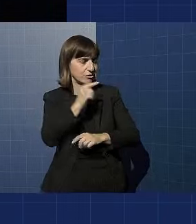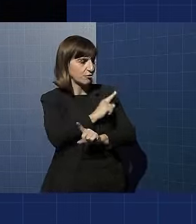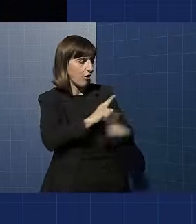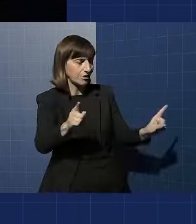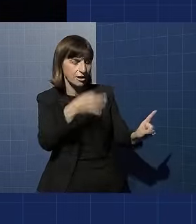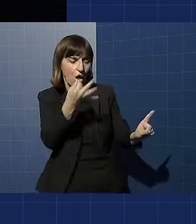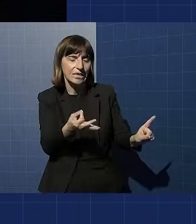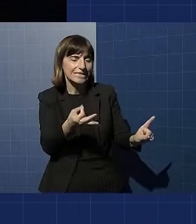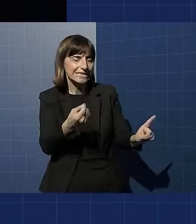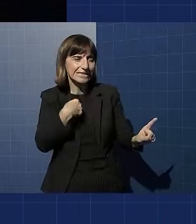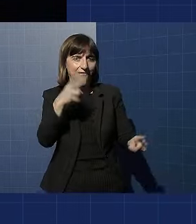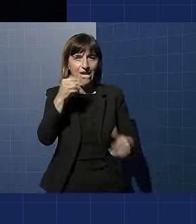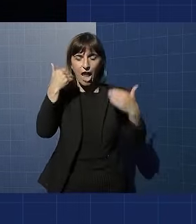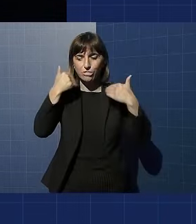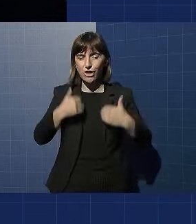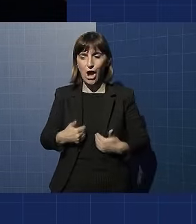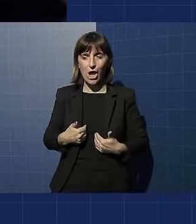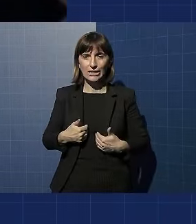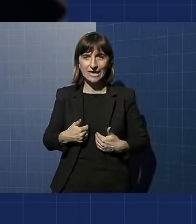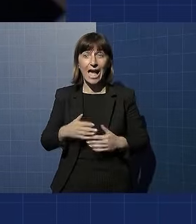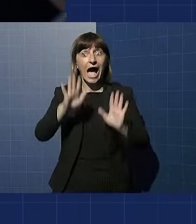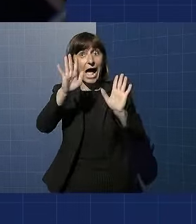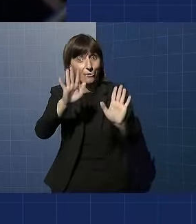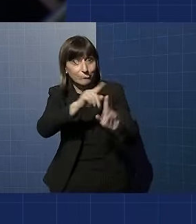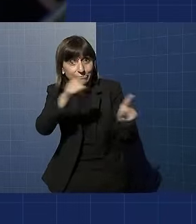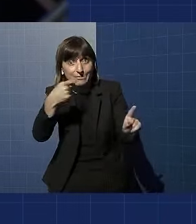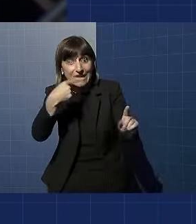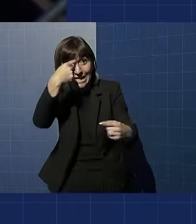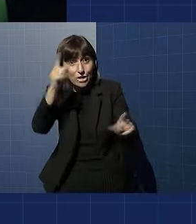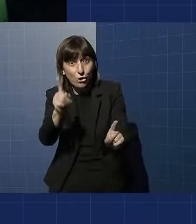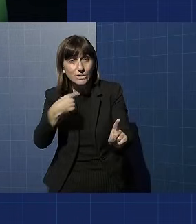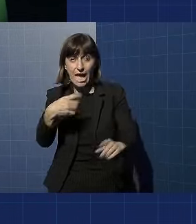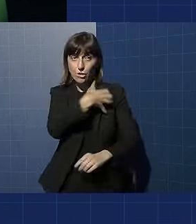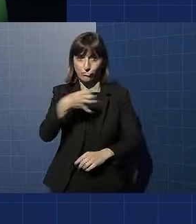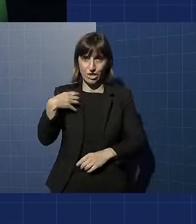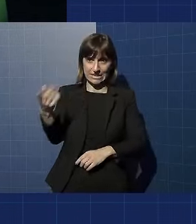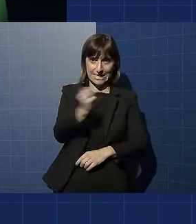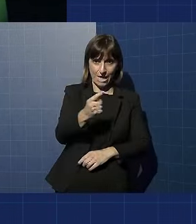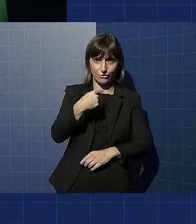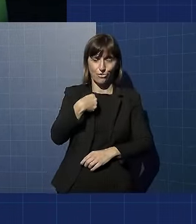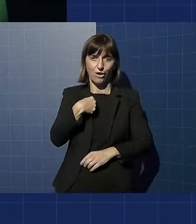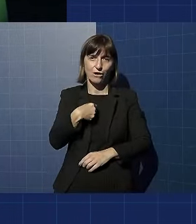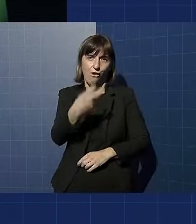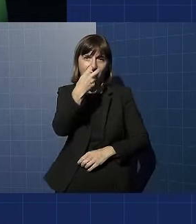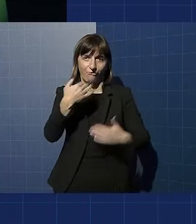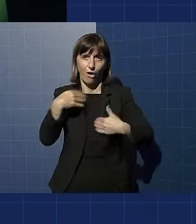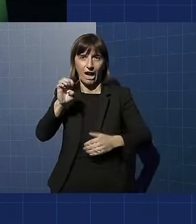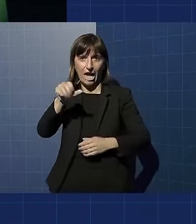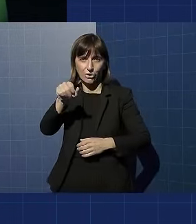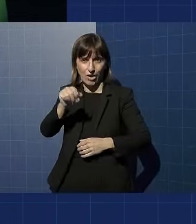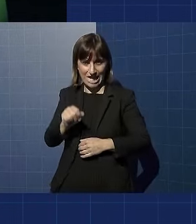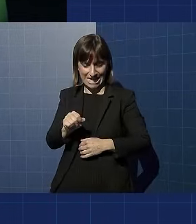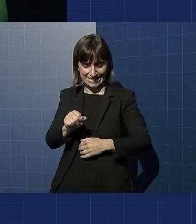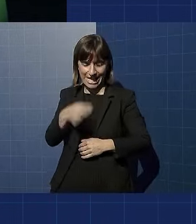nessuna chance. Per quelli che non lo sanno, io sono un legale dell'ESA, non sono uno scienziato. Quindi lascio la parte jokes a